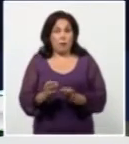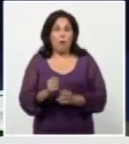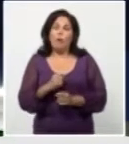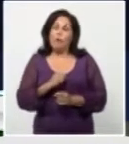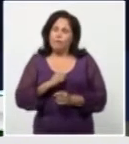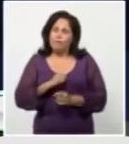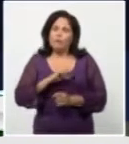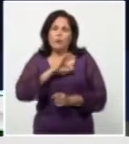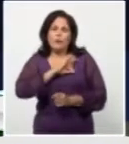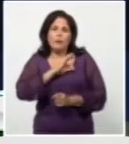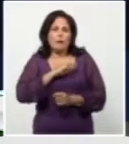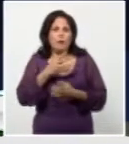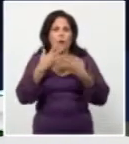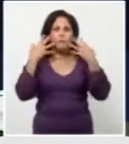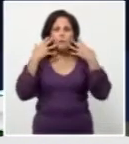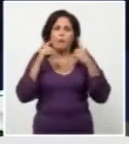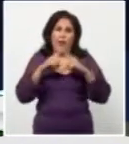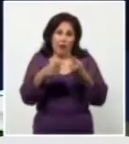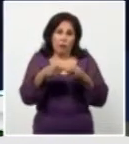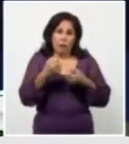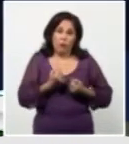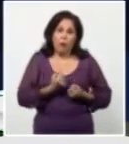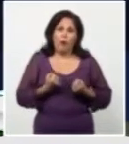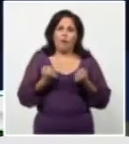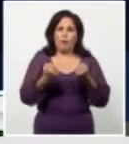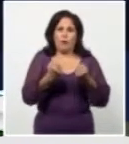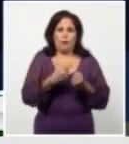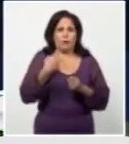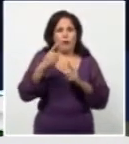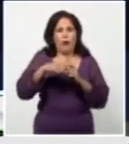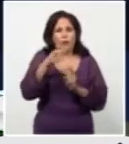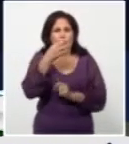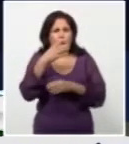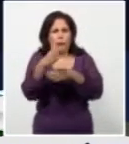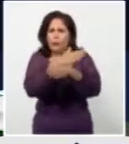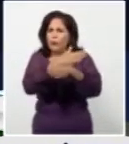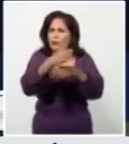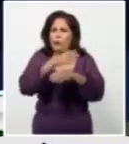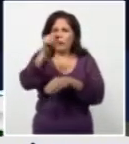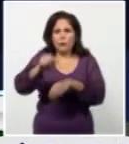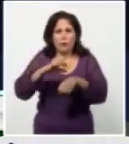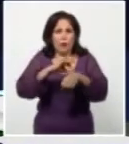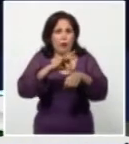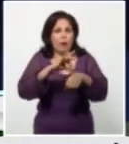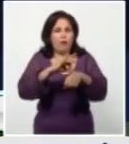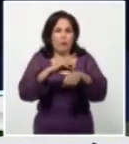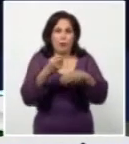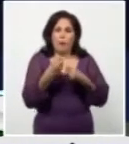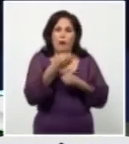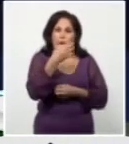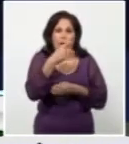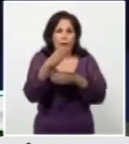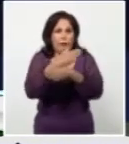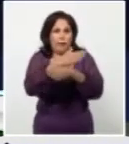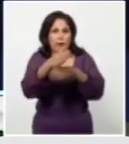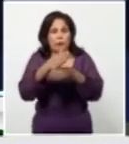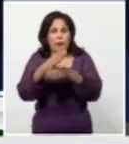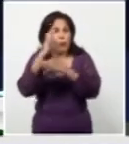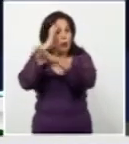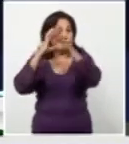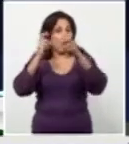report, and this is an expression of the treatment that, with the support of the scientific community of our